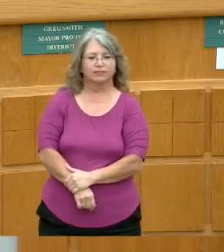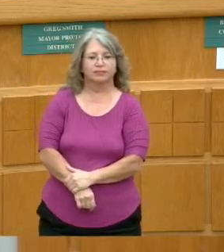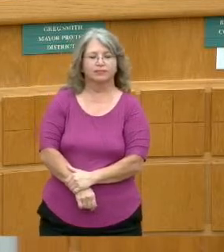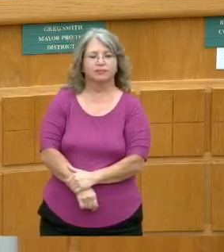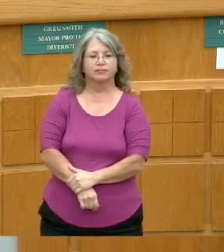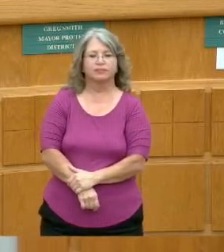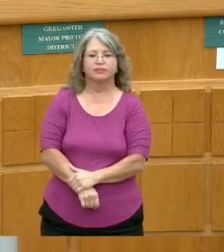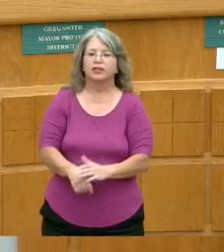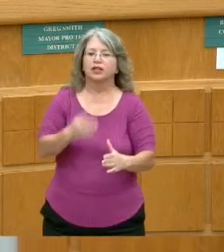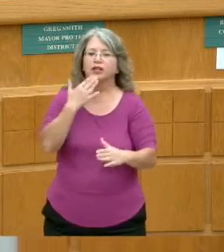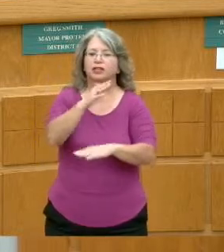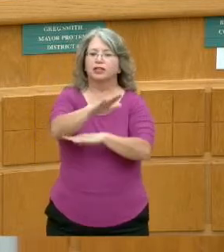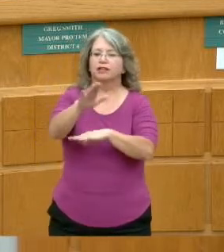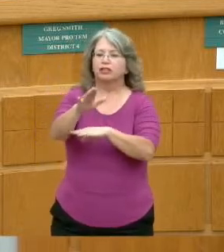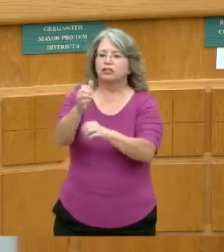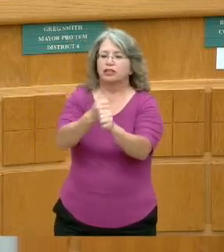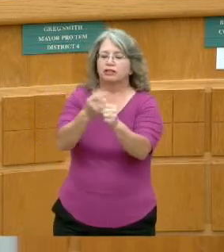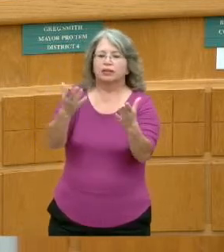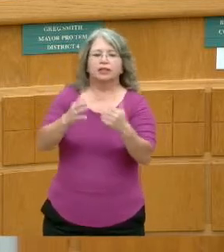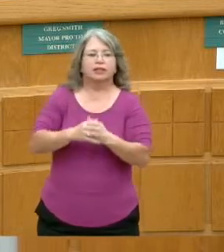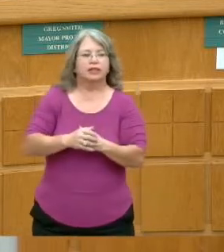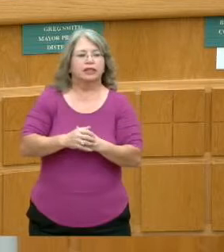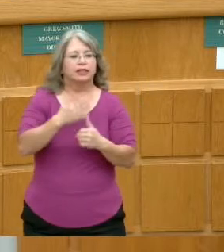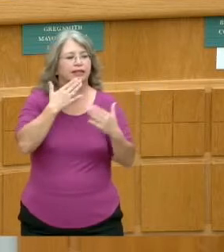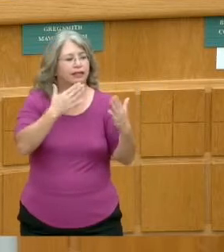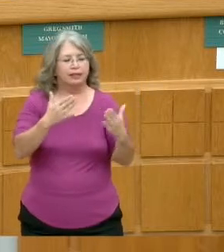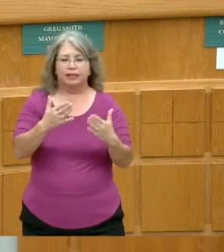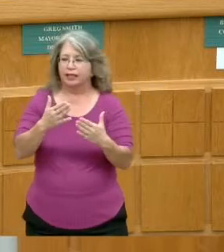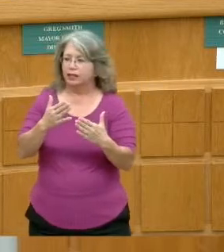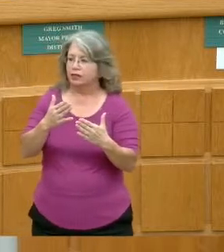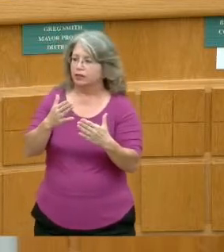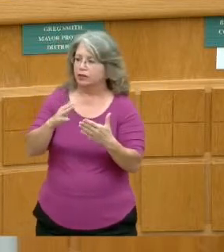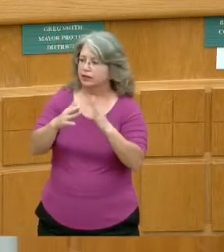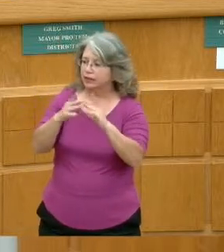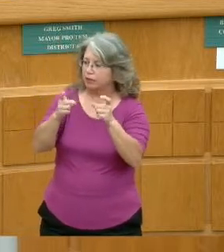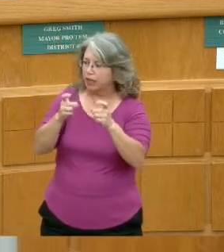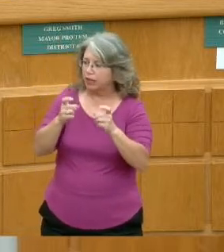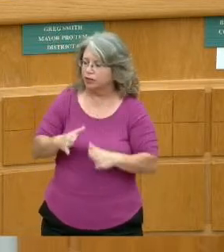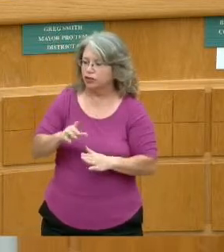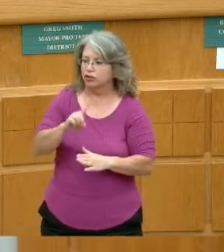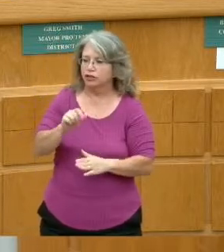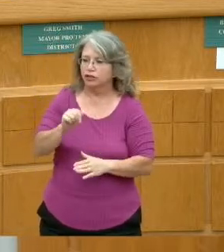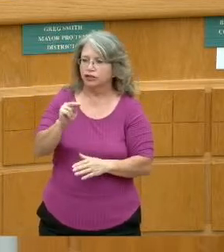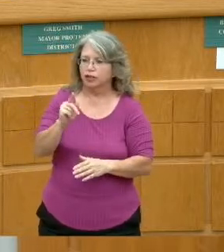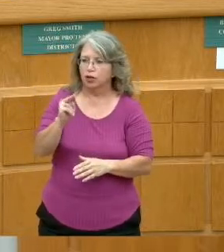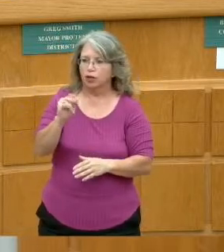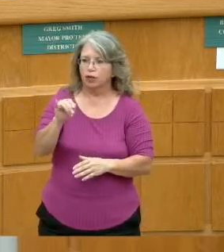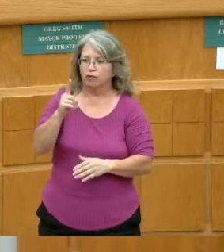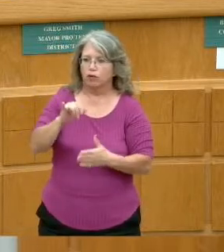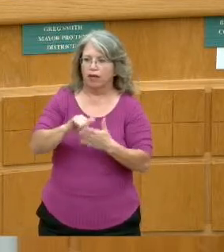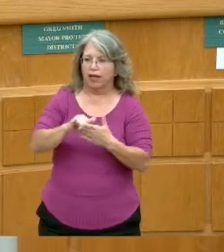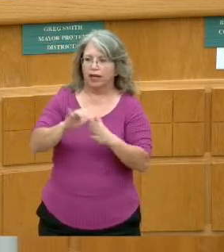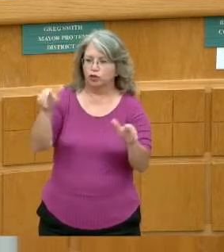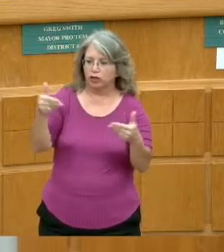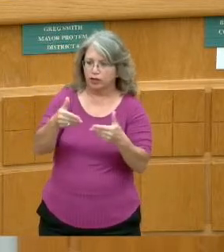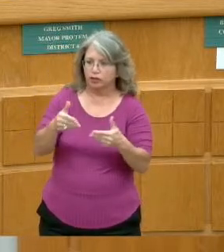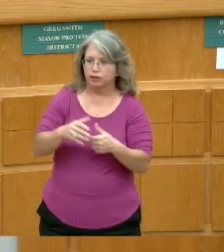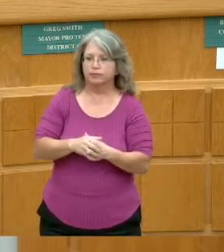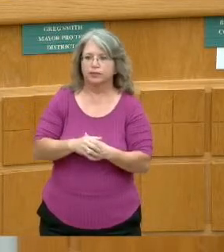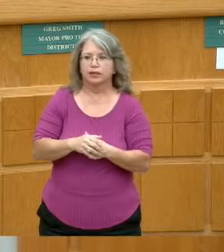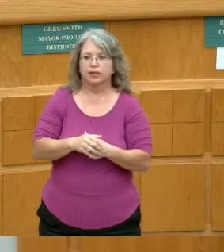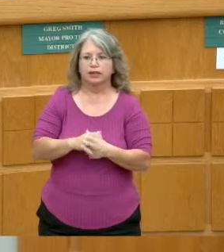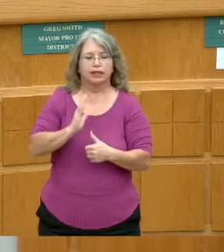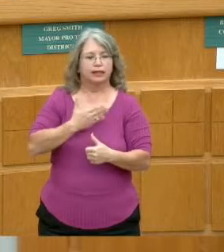All right, good afternoon, everybody. Thank you, Manager Zanoni, for that introduction. And